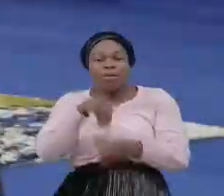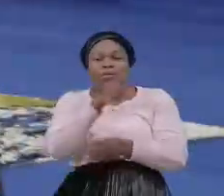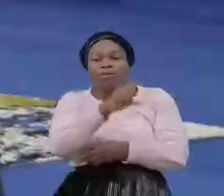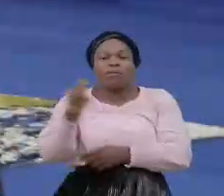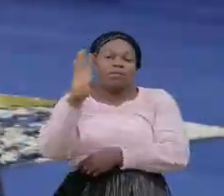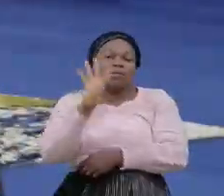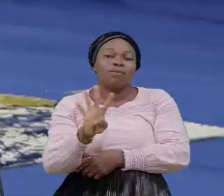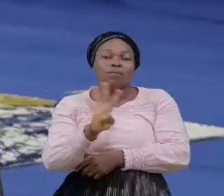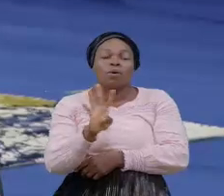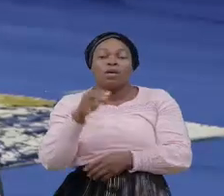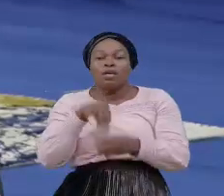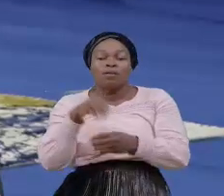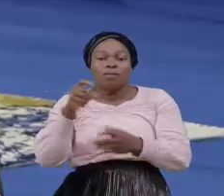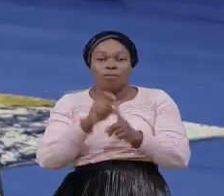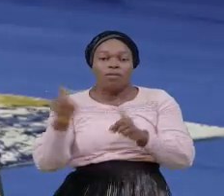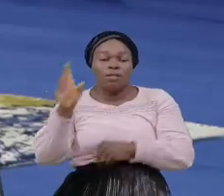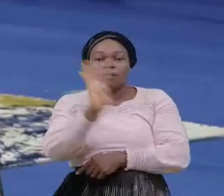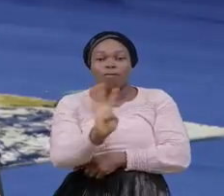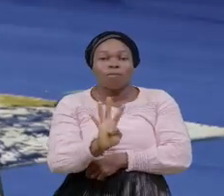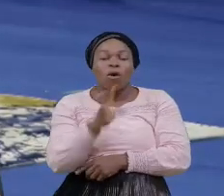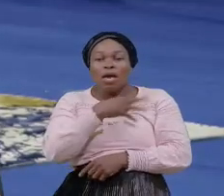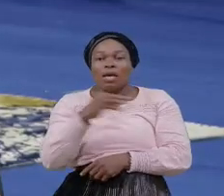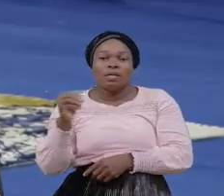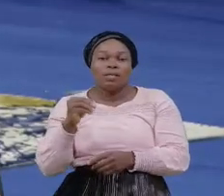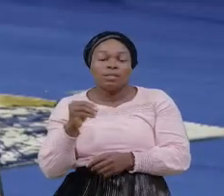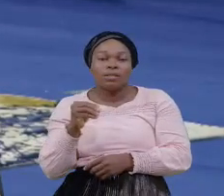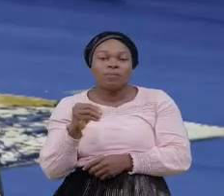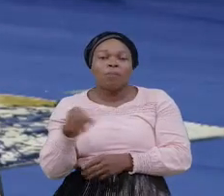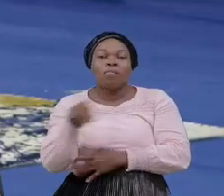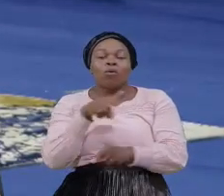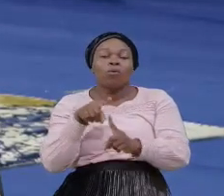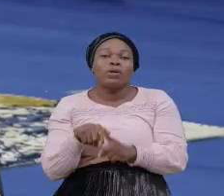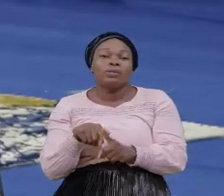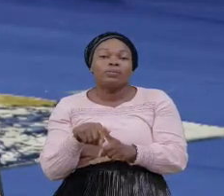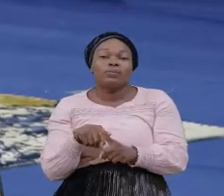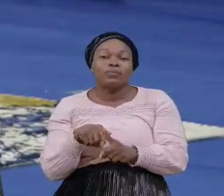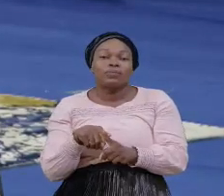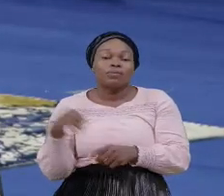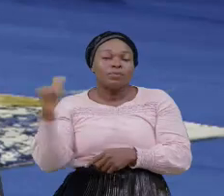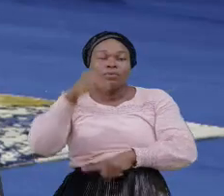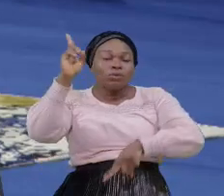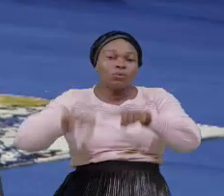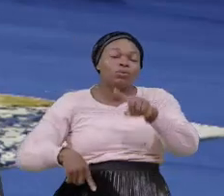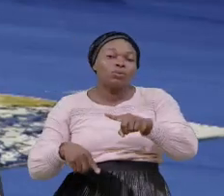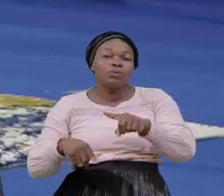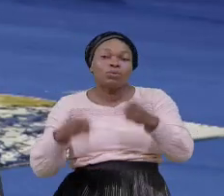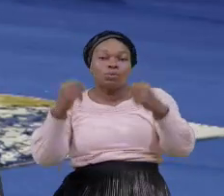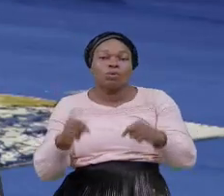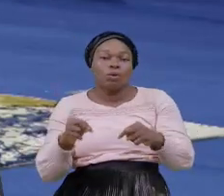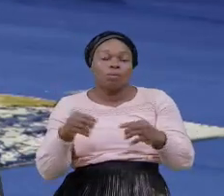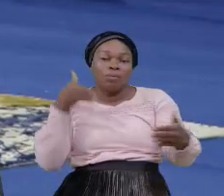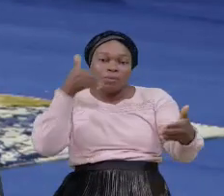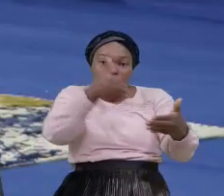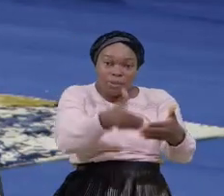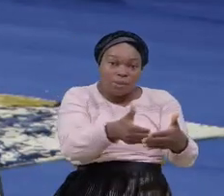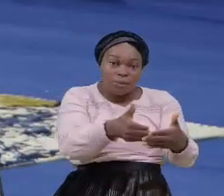verse 4, and when they could not come near unto